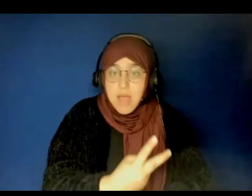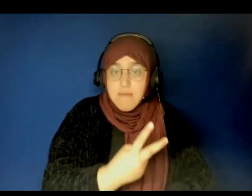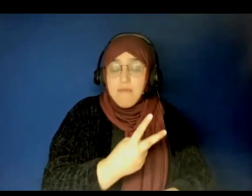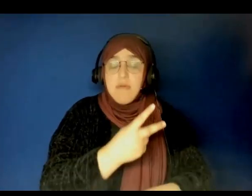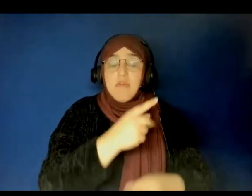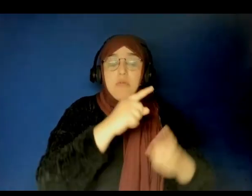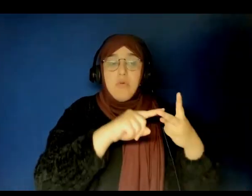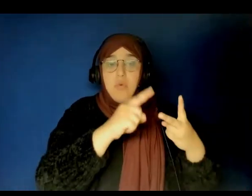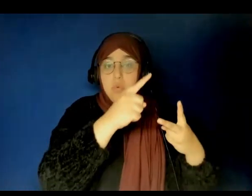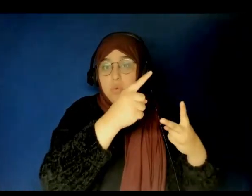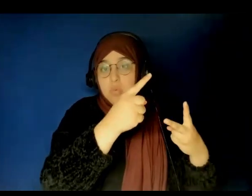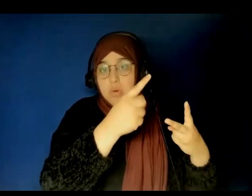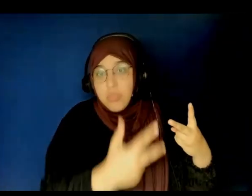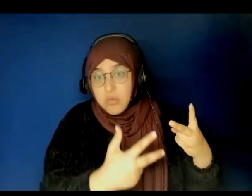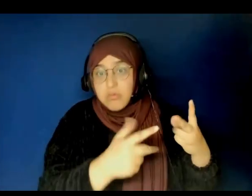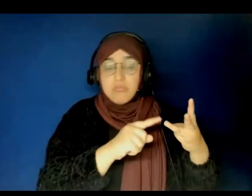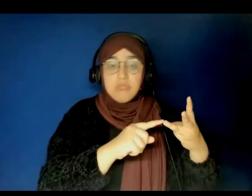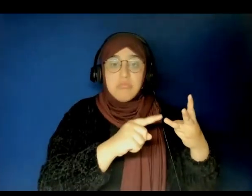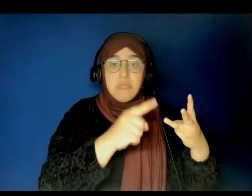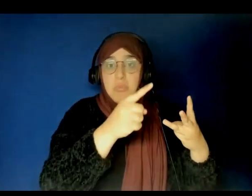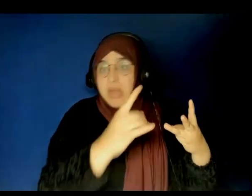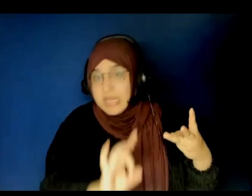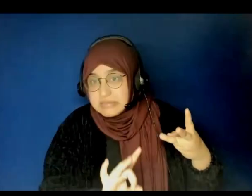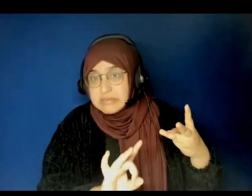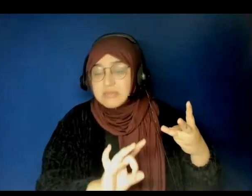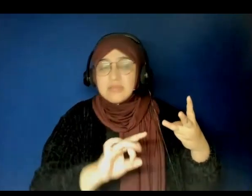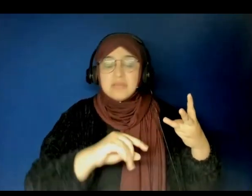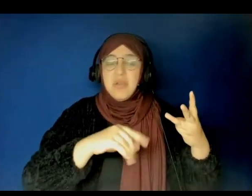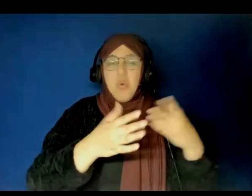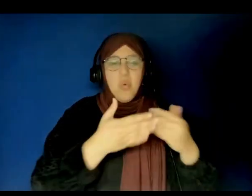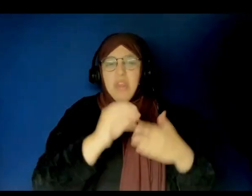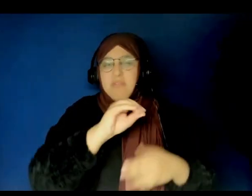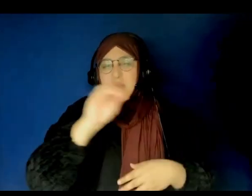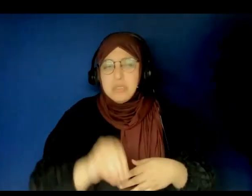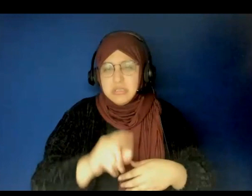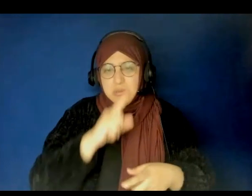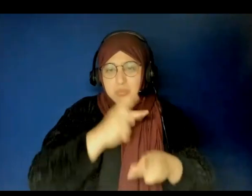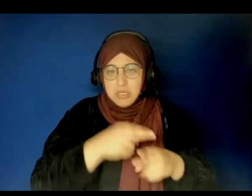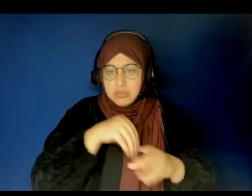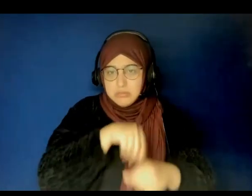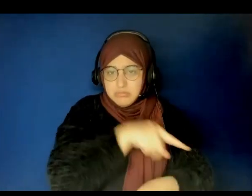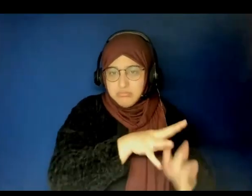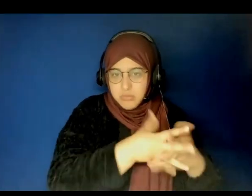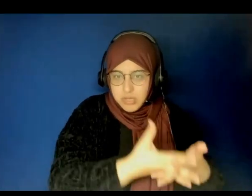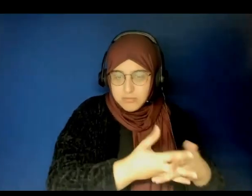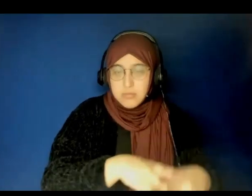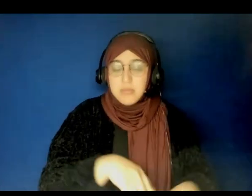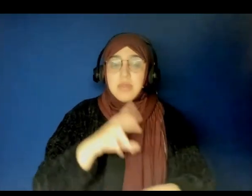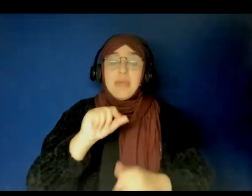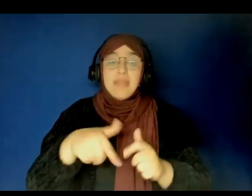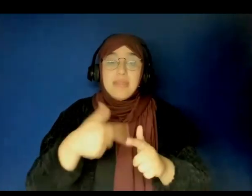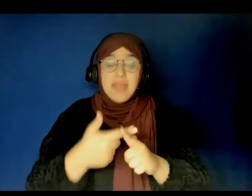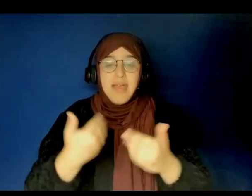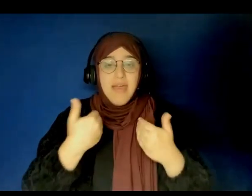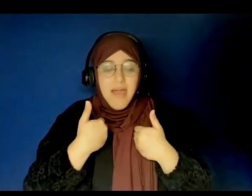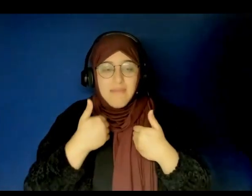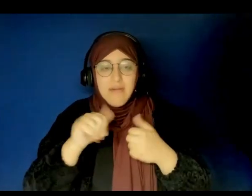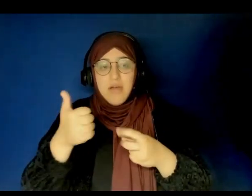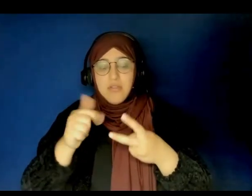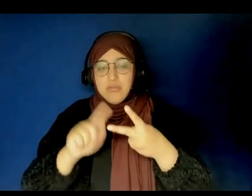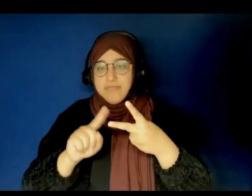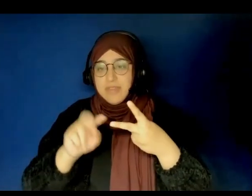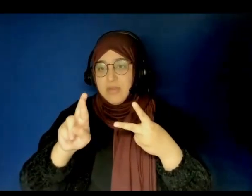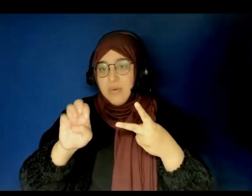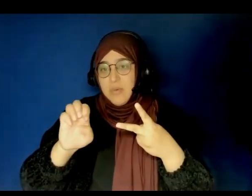eighth, or whatever the percentage is that's mentioned in the Quran. And then there are residual-based inheritors,